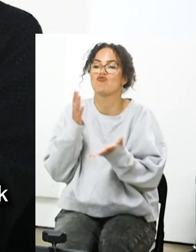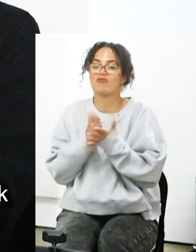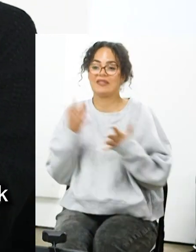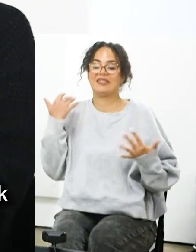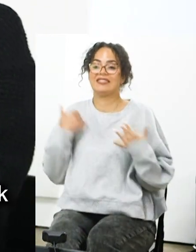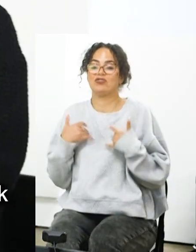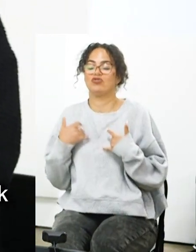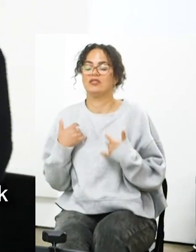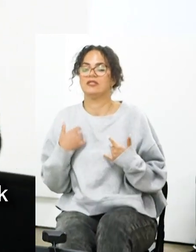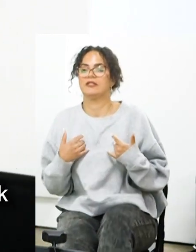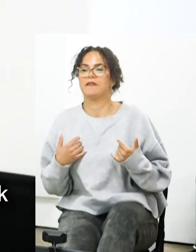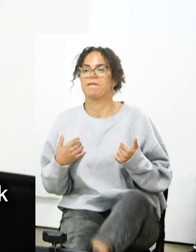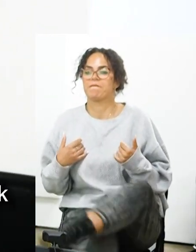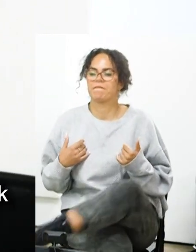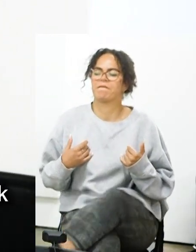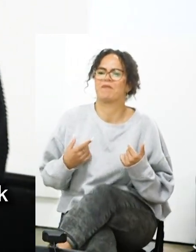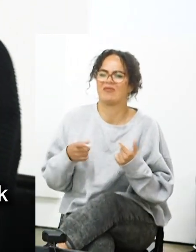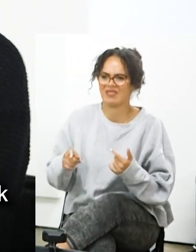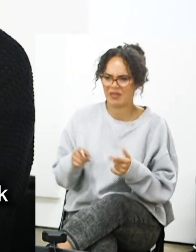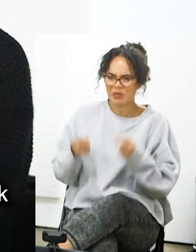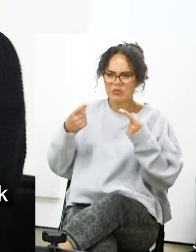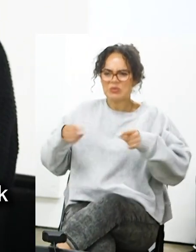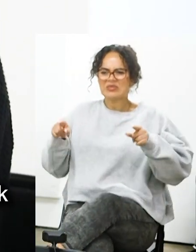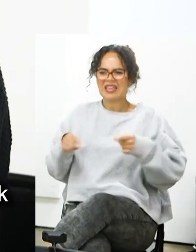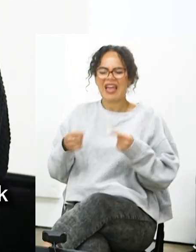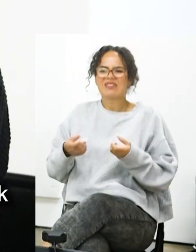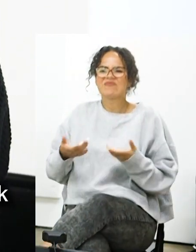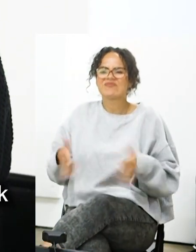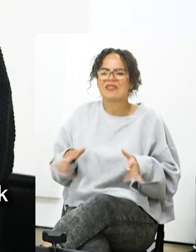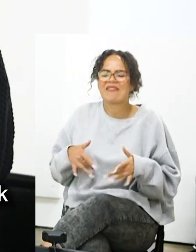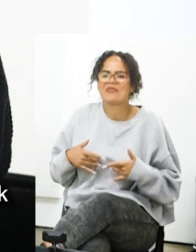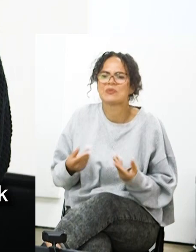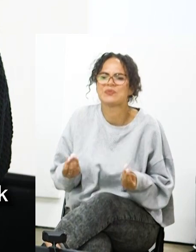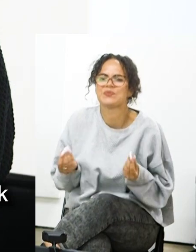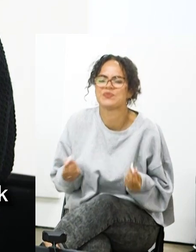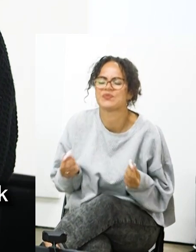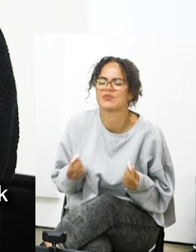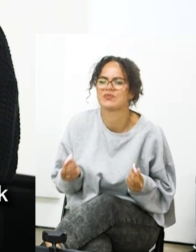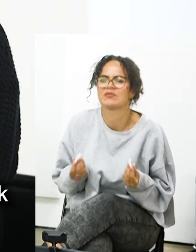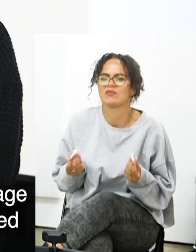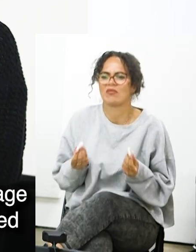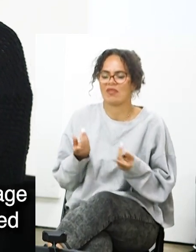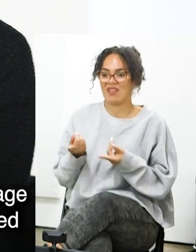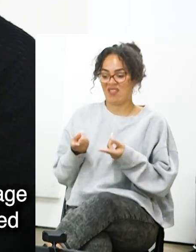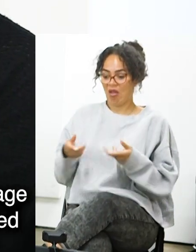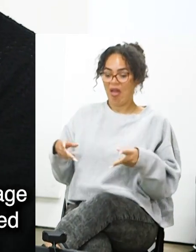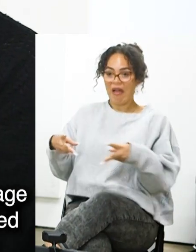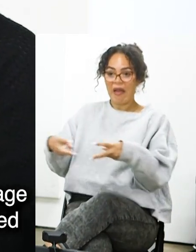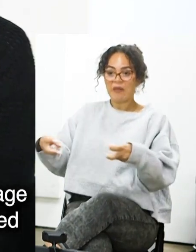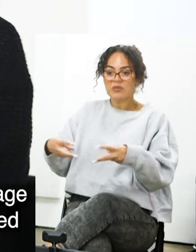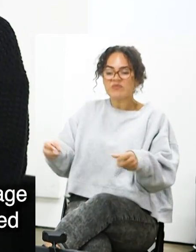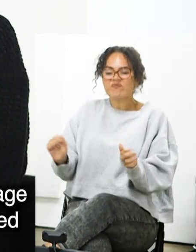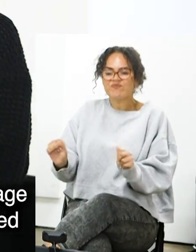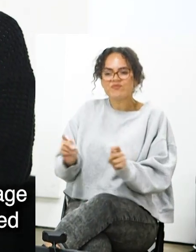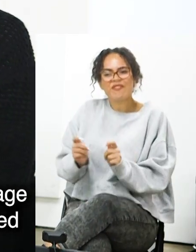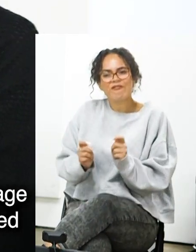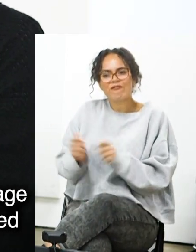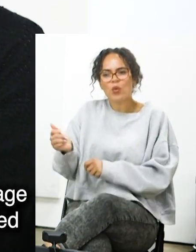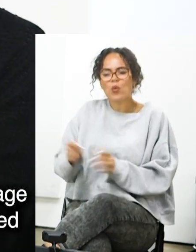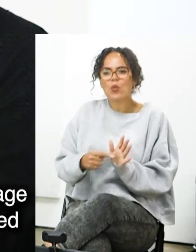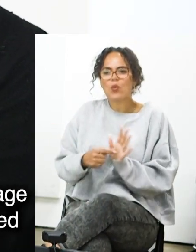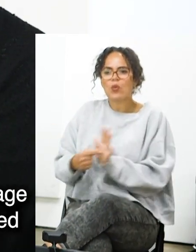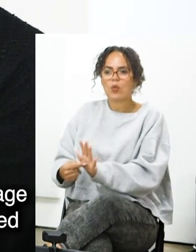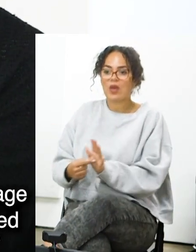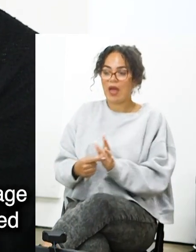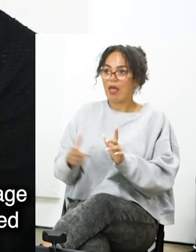moving image can lack in artist world, to see like not many captions are being shown, and also some of the